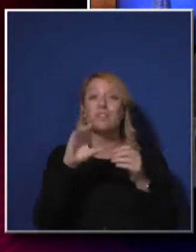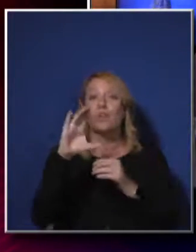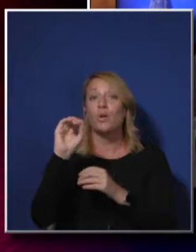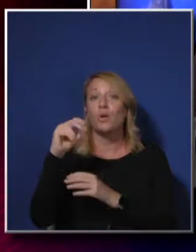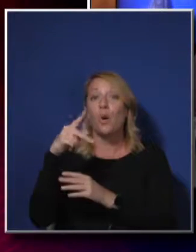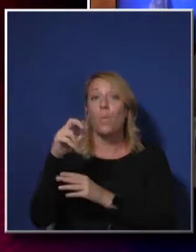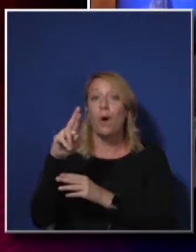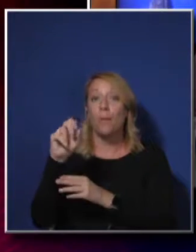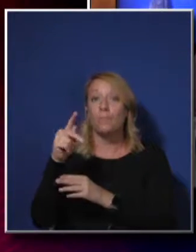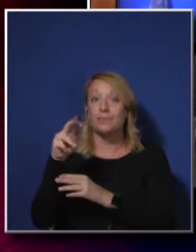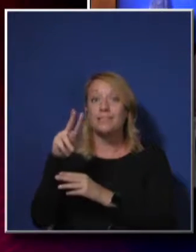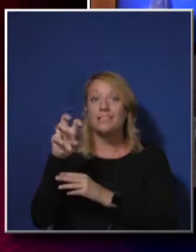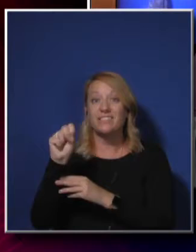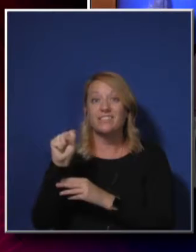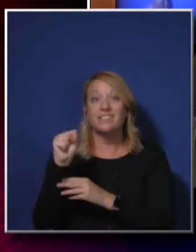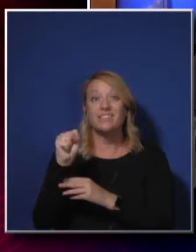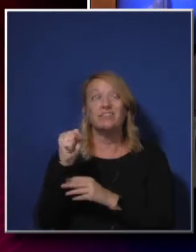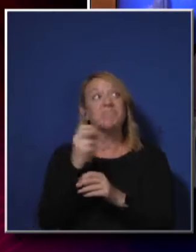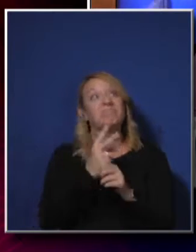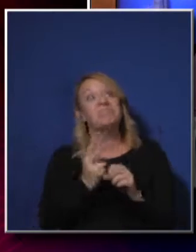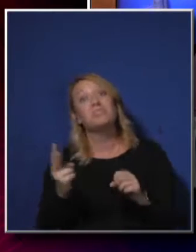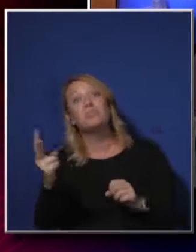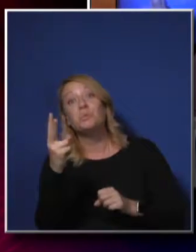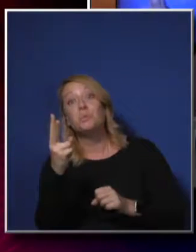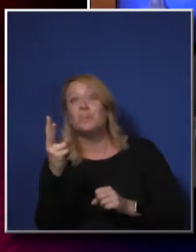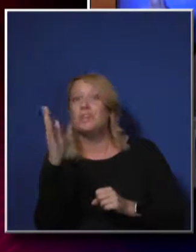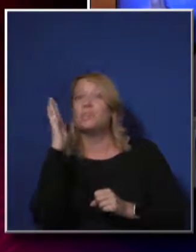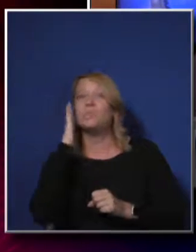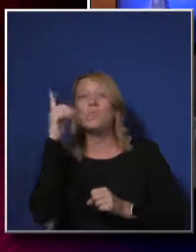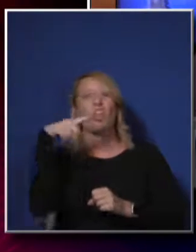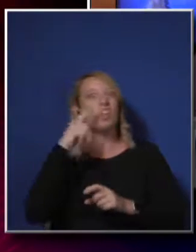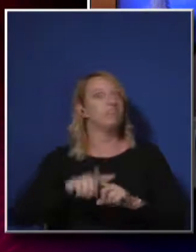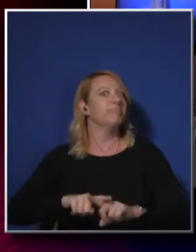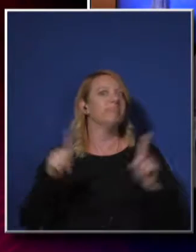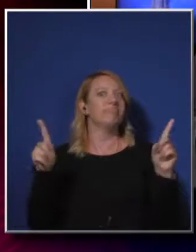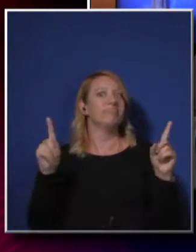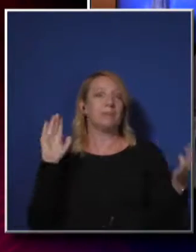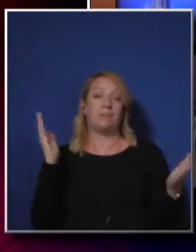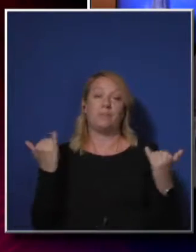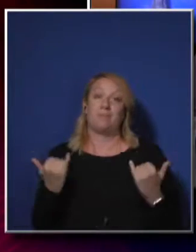In 2 years, it's going to look very different than it looks like now.